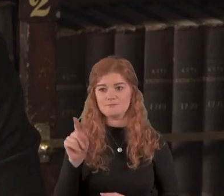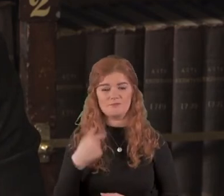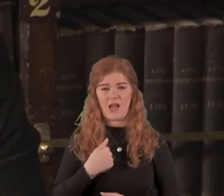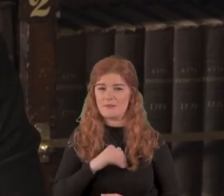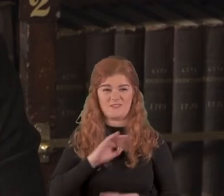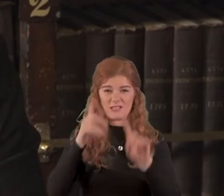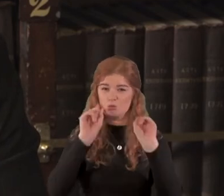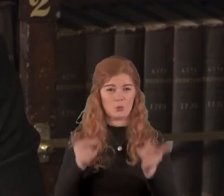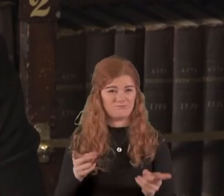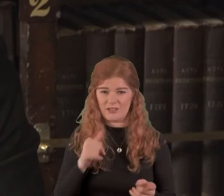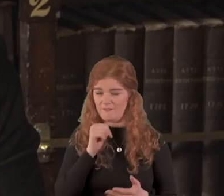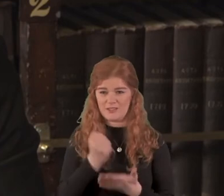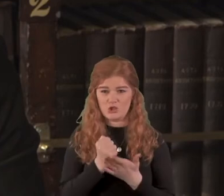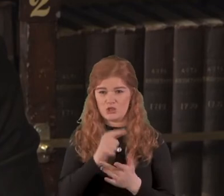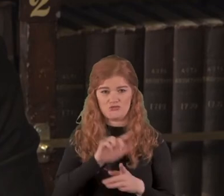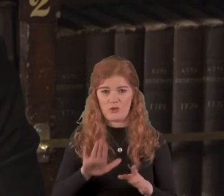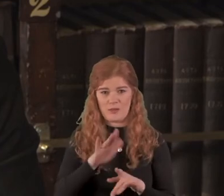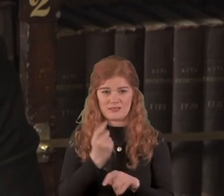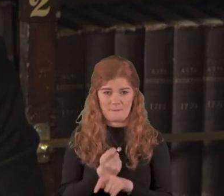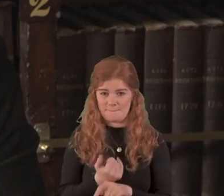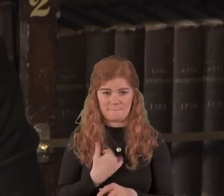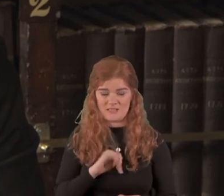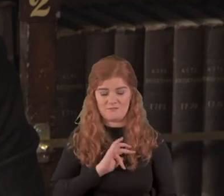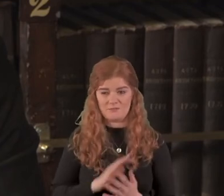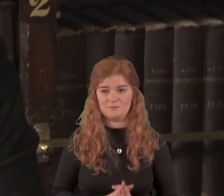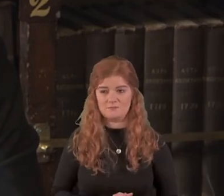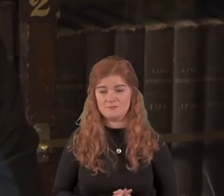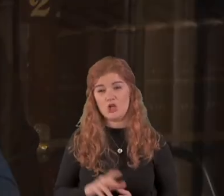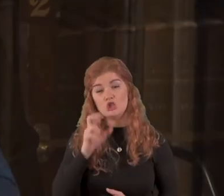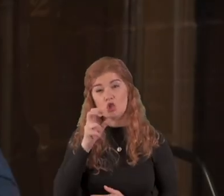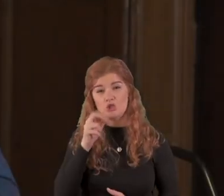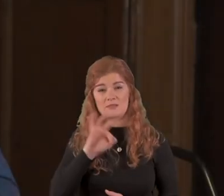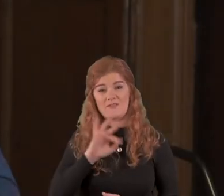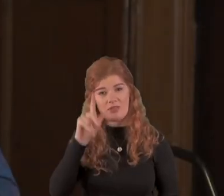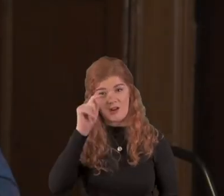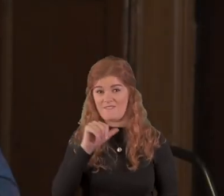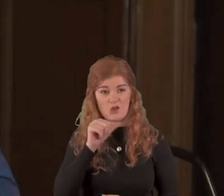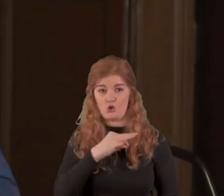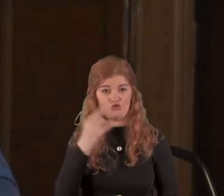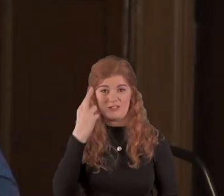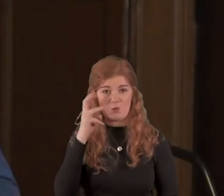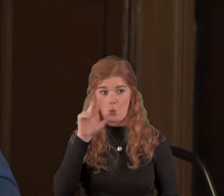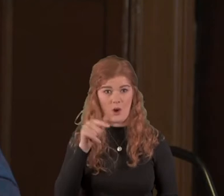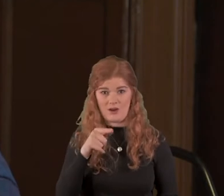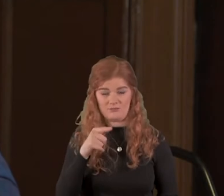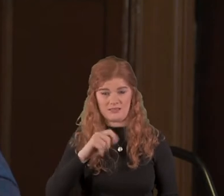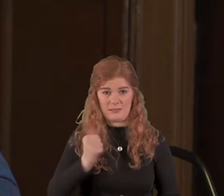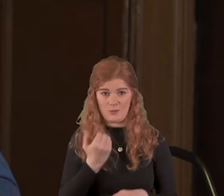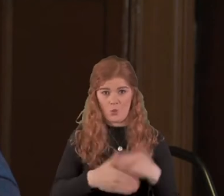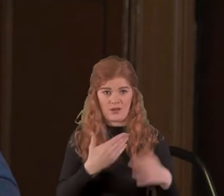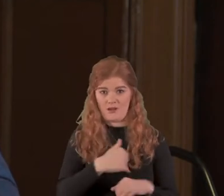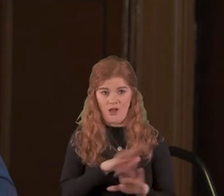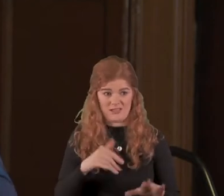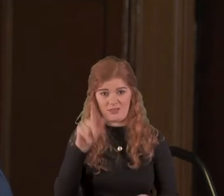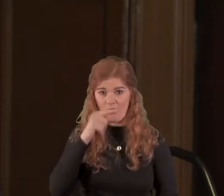I don't know. I haven't studied that period. Churchill thought there was no good reason for giving them up whatsoever, and he thought it